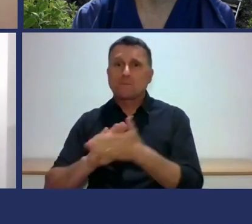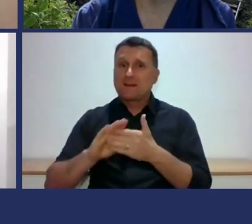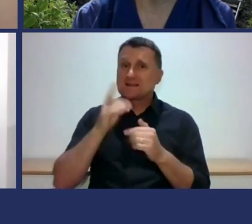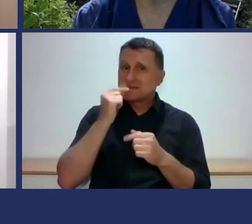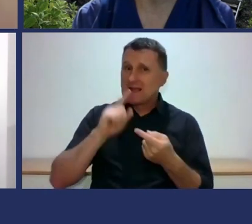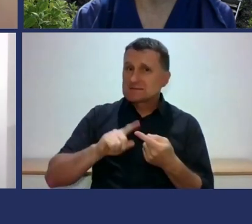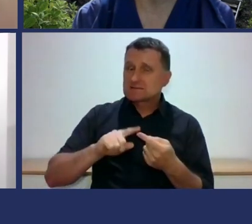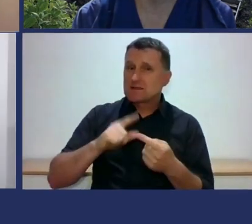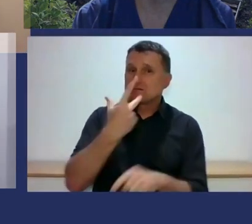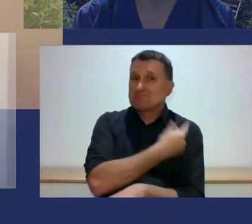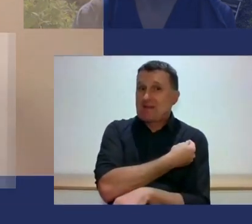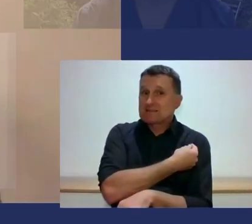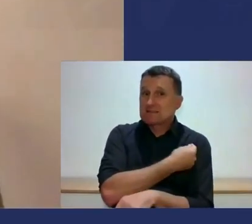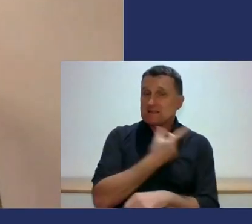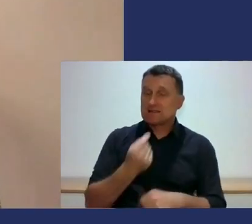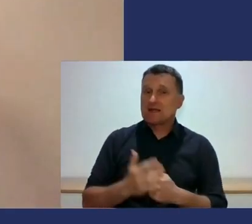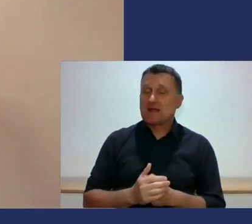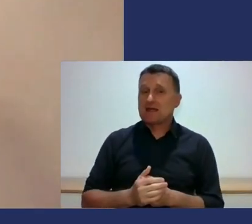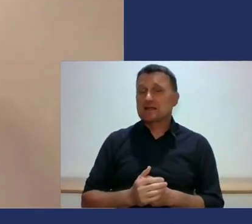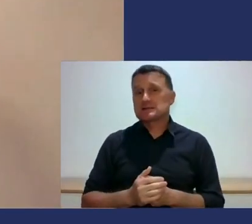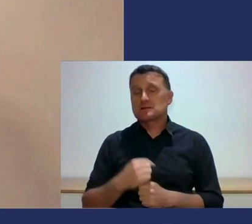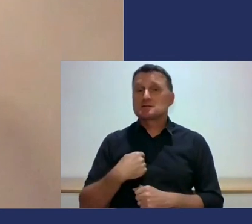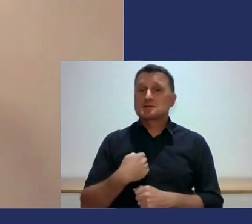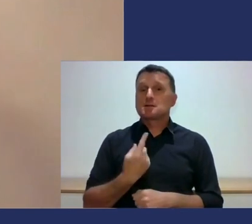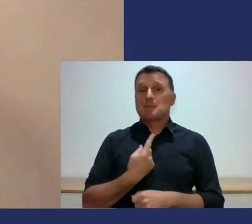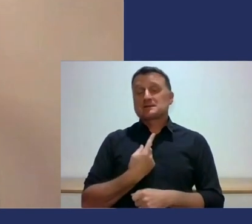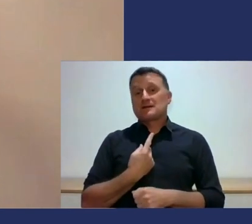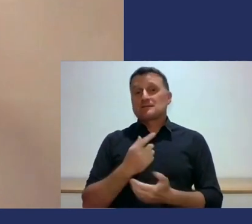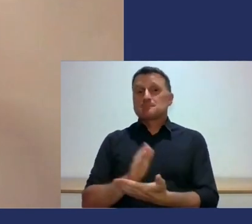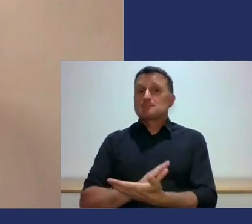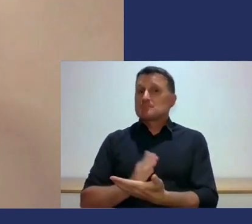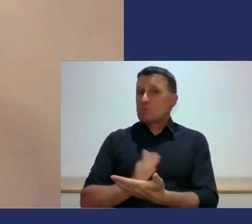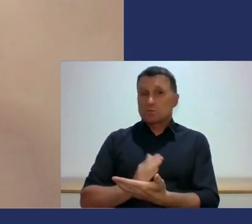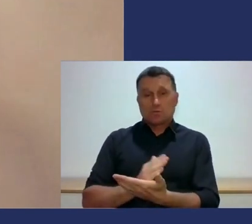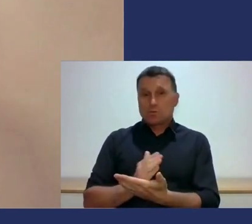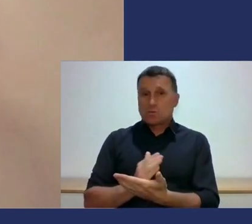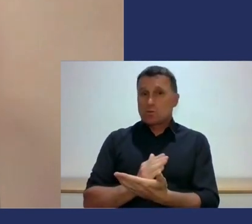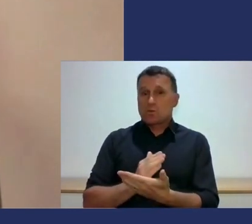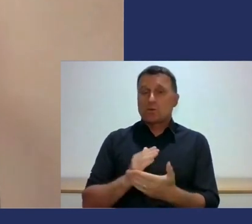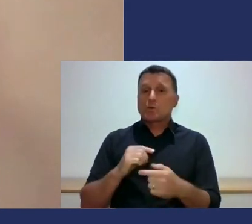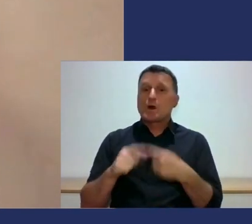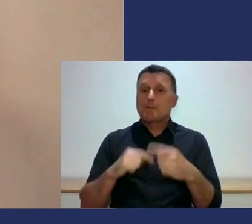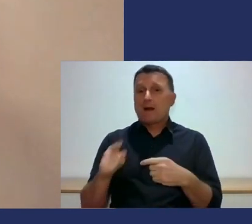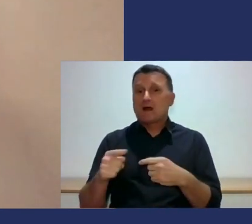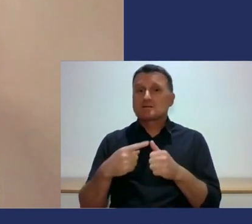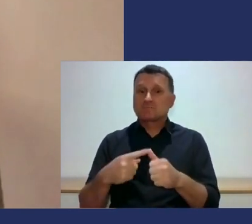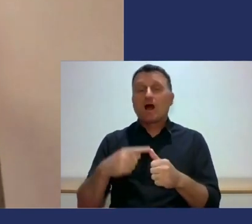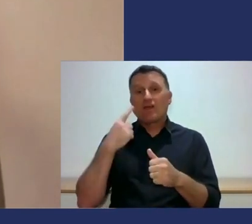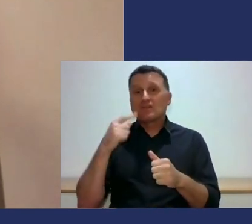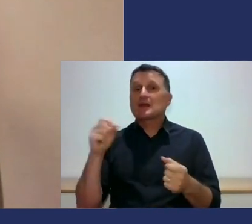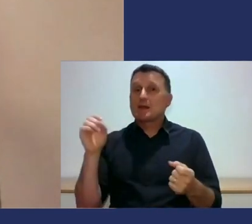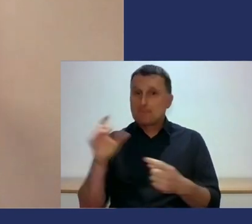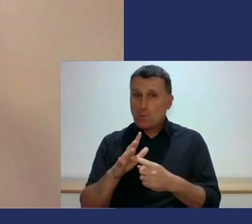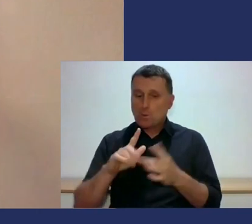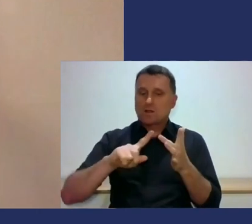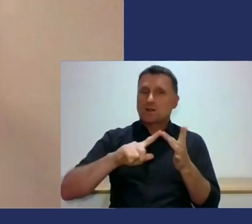of anything in that regard. I think it's really important to still increase your iron levels and take iron